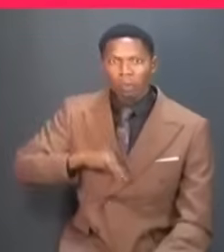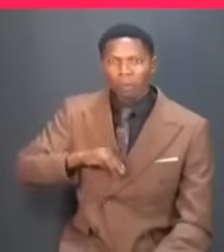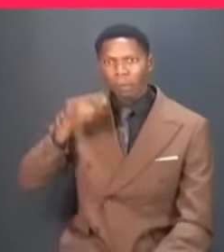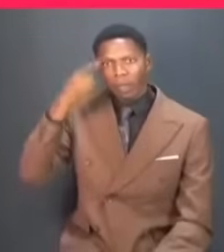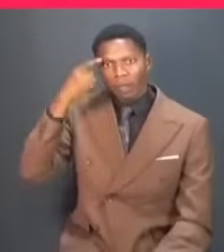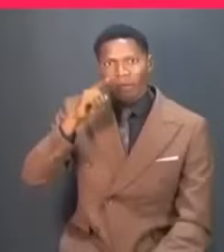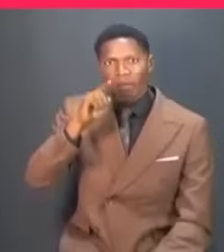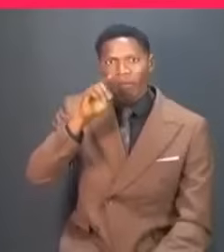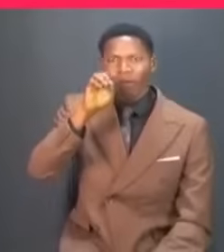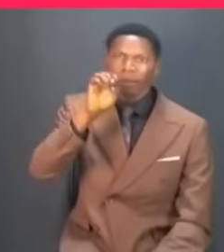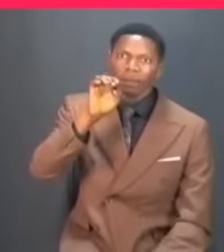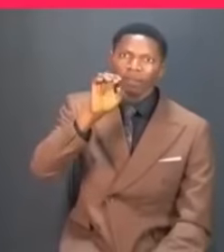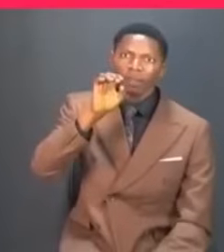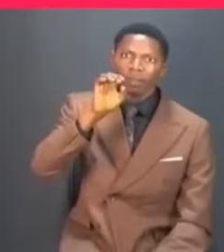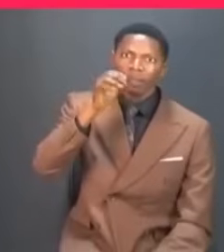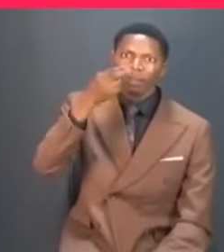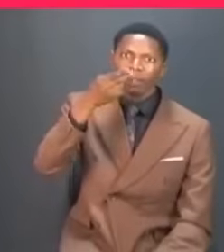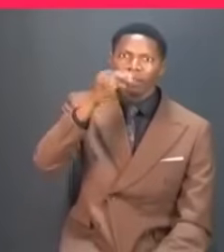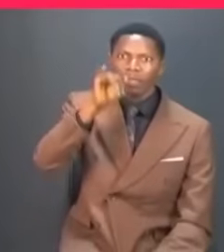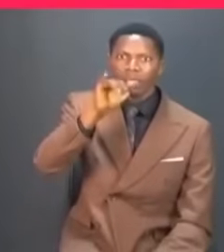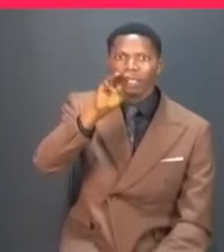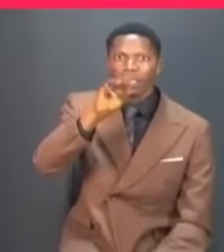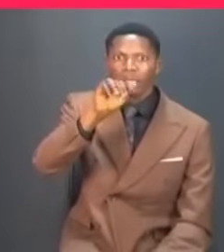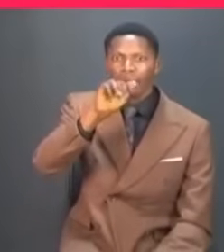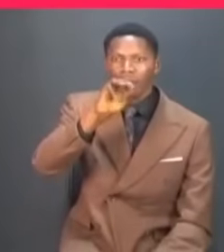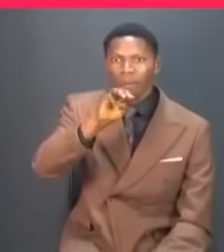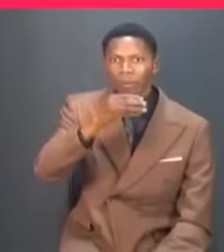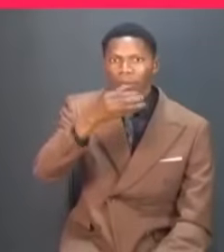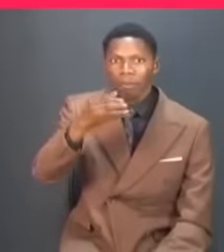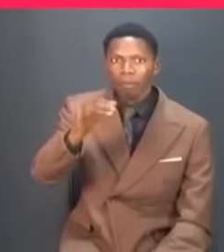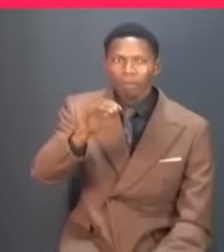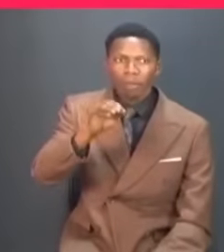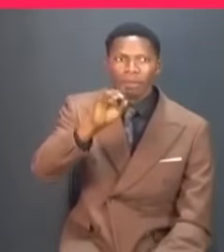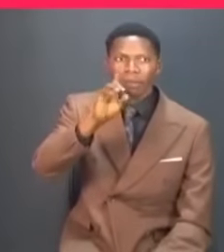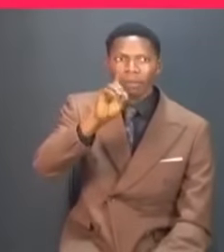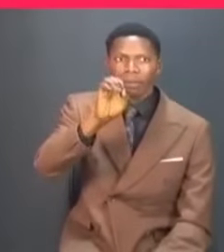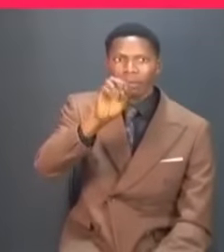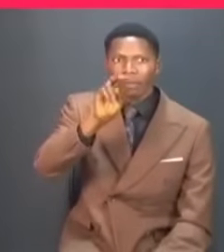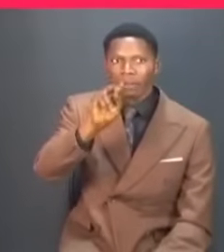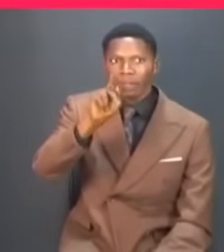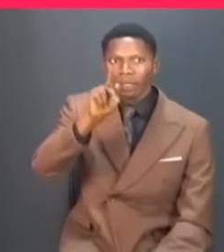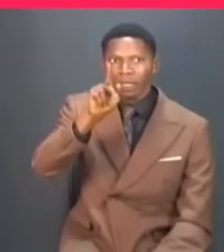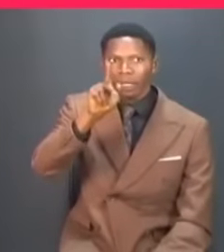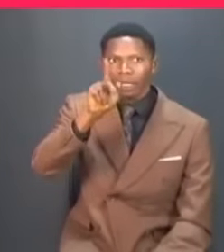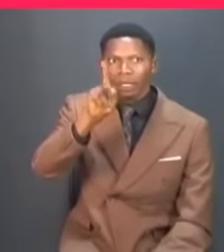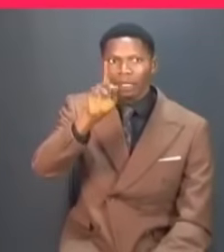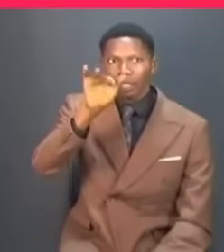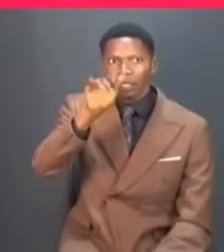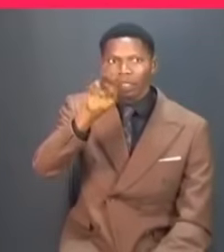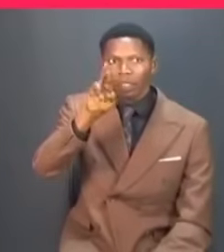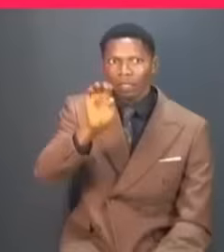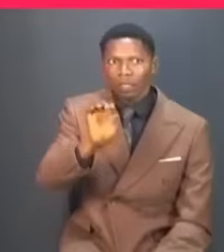Lower Dentura, Honorable Lawrence Ajinsam. You may ask the question